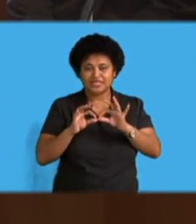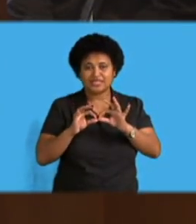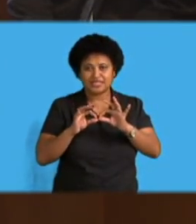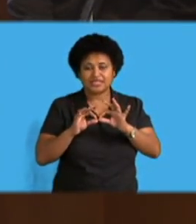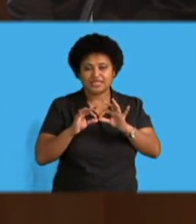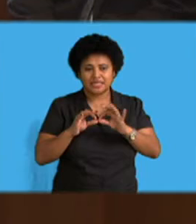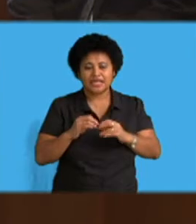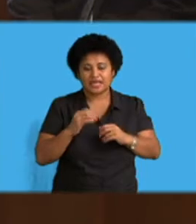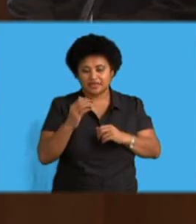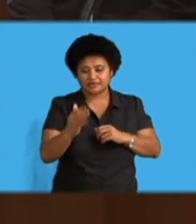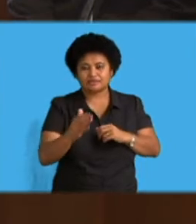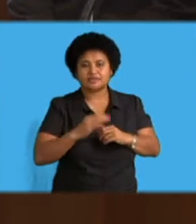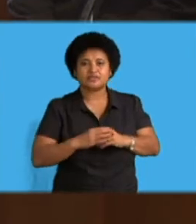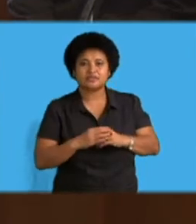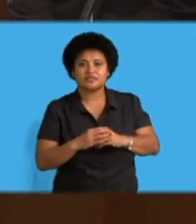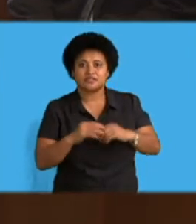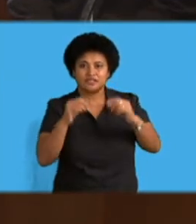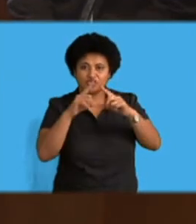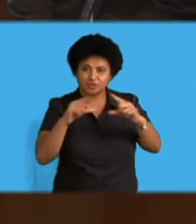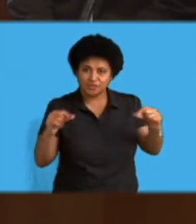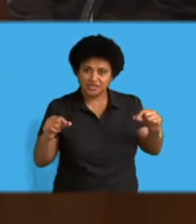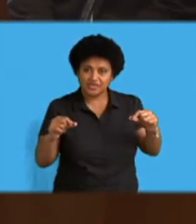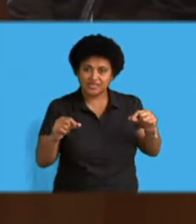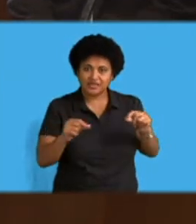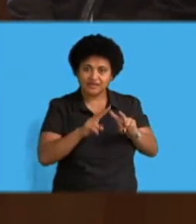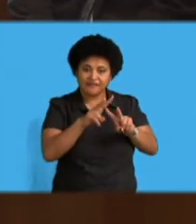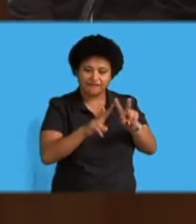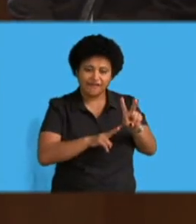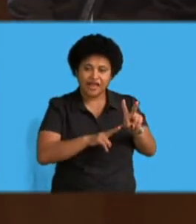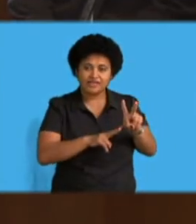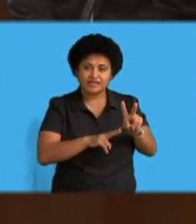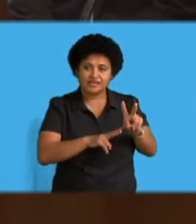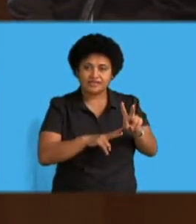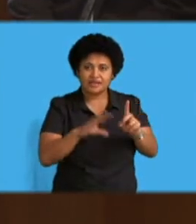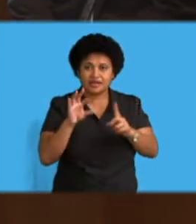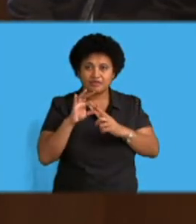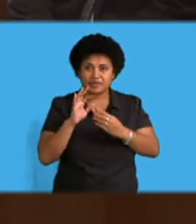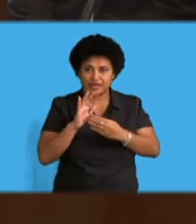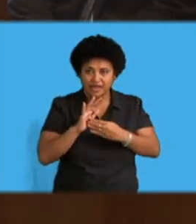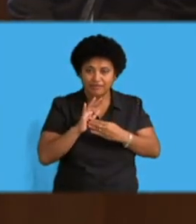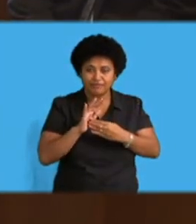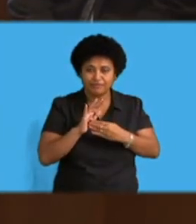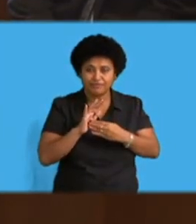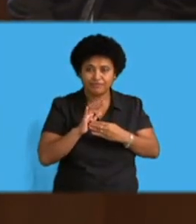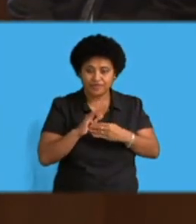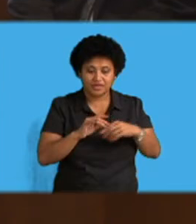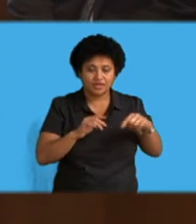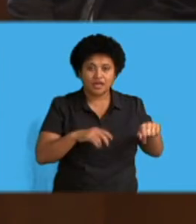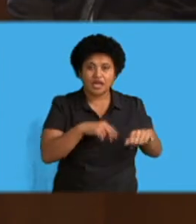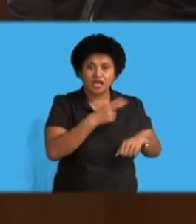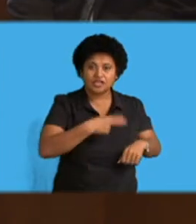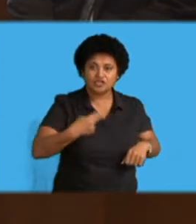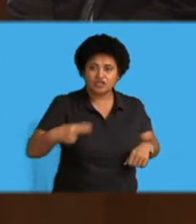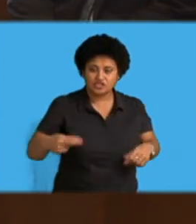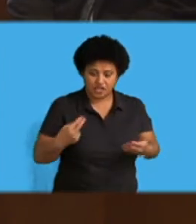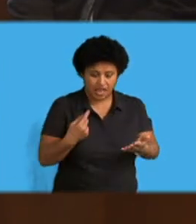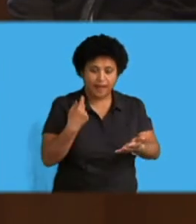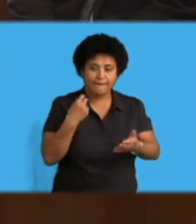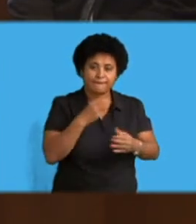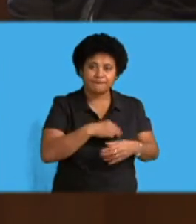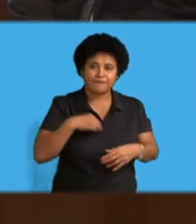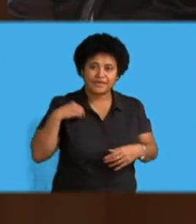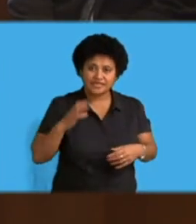Mr. Nakao, the Japanese Deputy Prime Minister and Minister for Finance, Honourable Taro Aso, the Indonesian Minister for Finance, Ms.